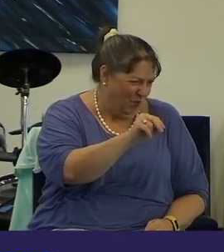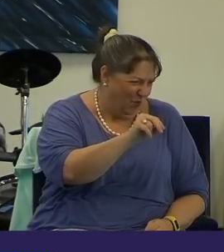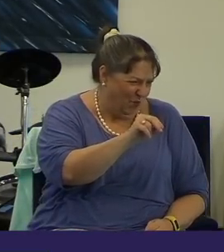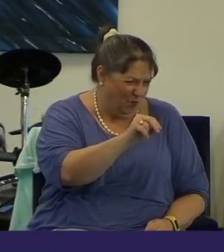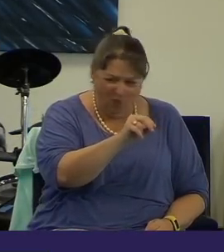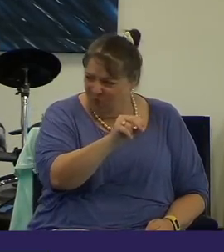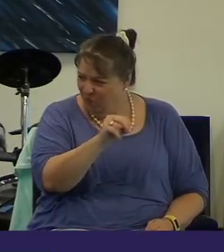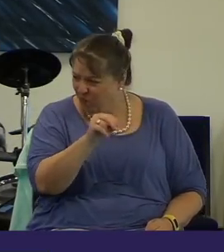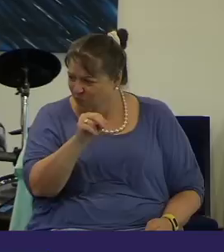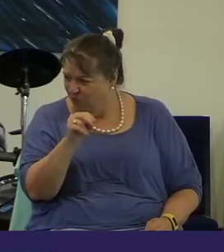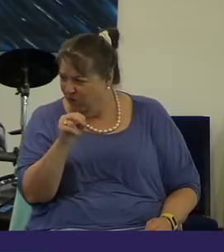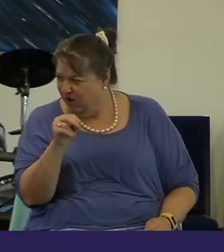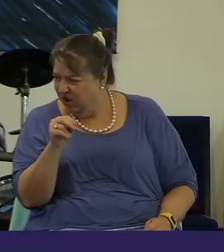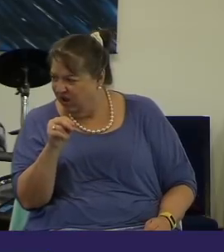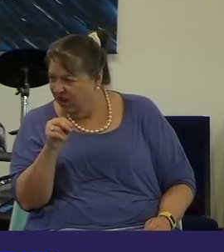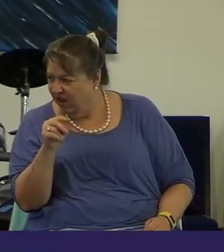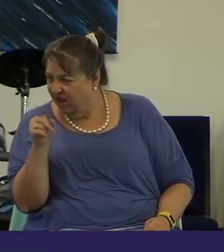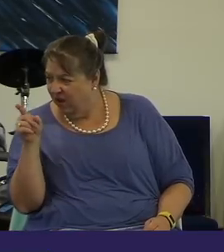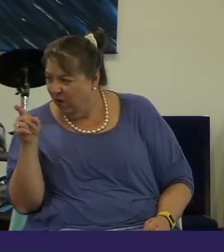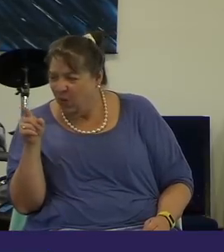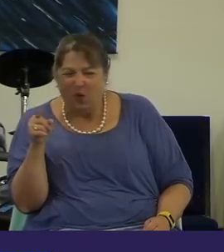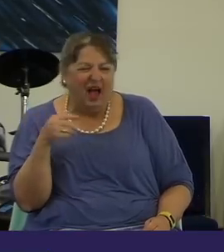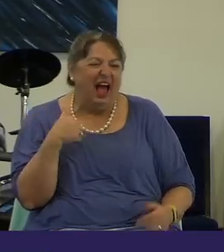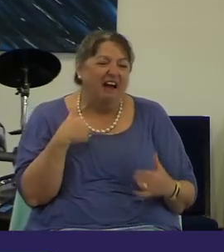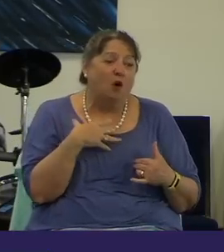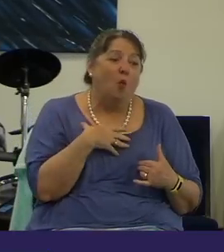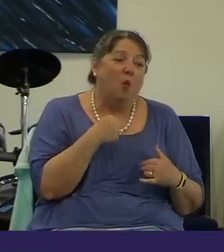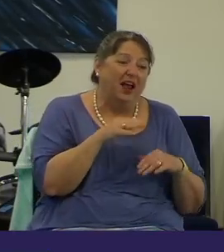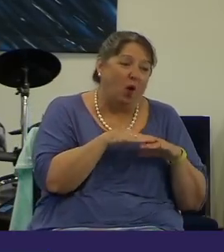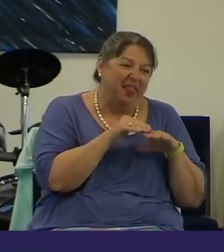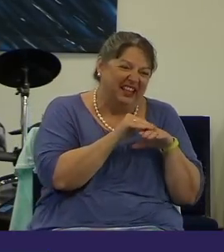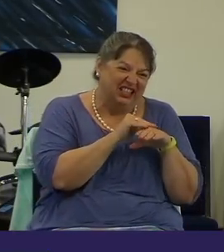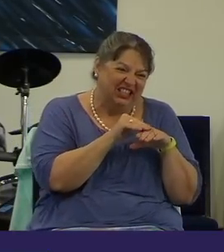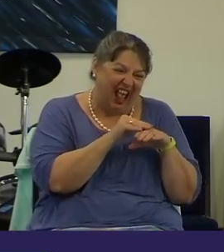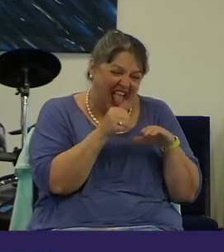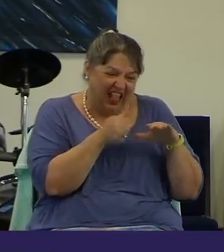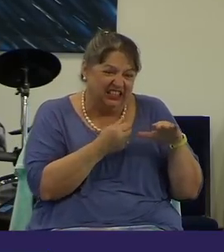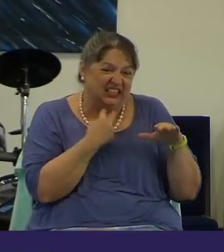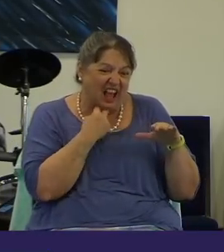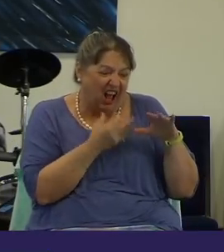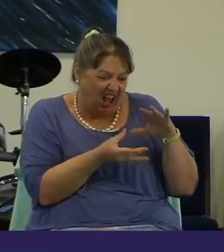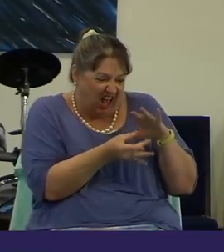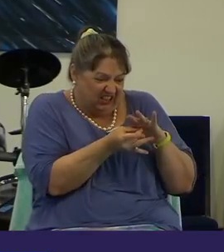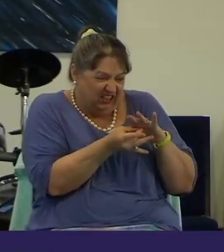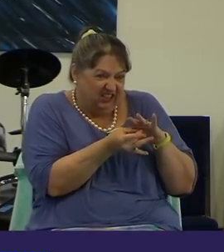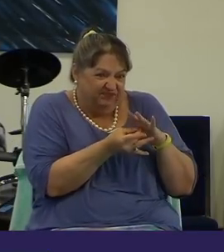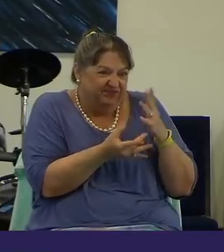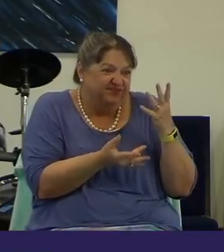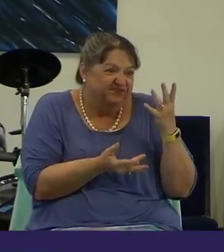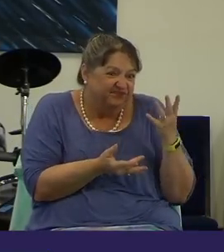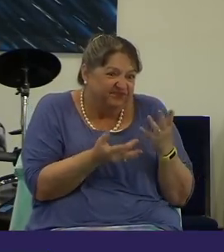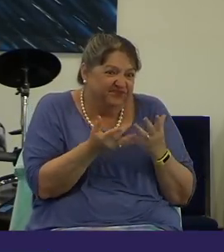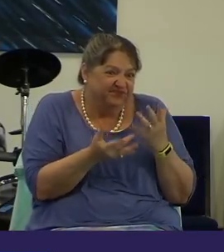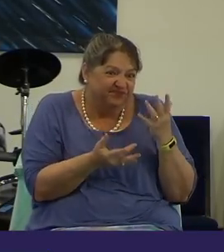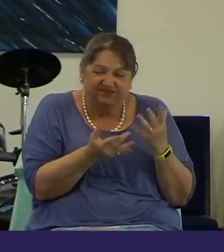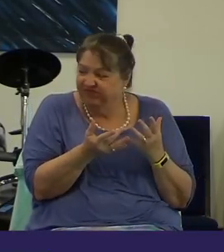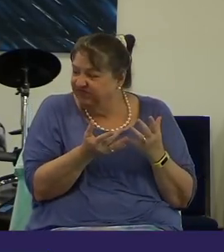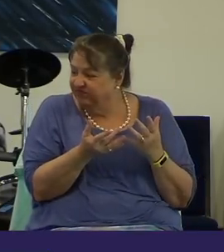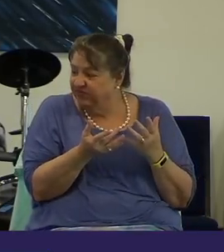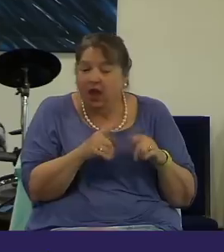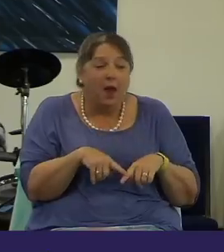perfect. Yeah, there's some white on that one. So yours didn't work quite as well, did it?